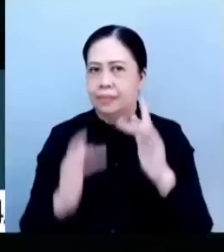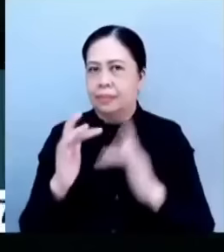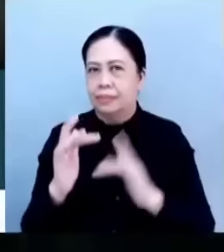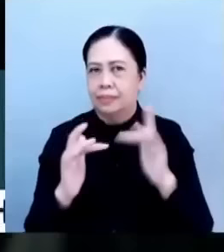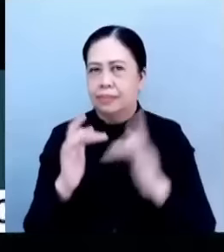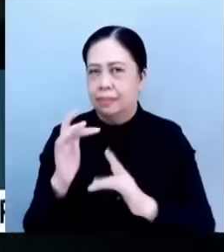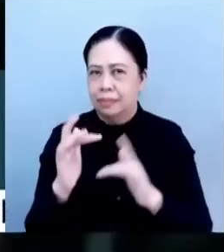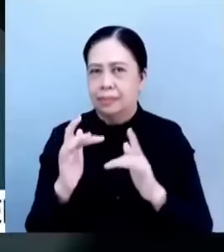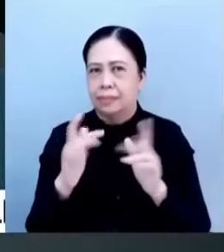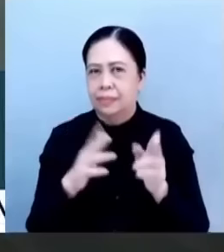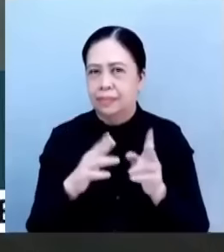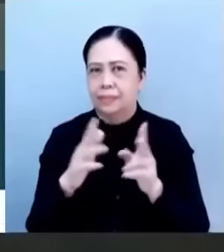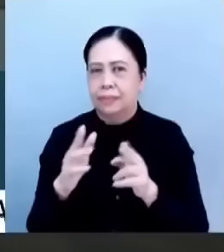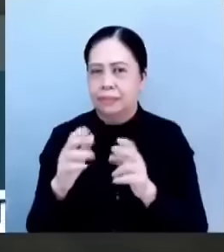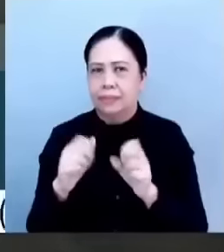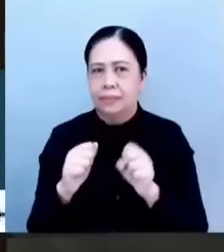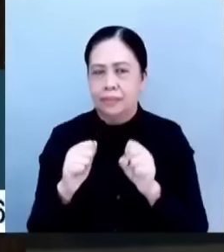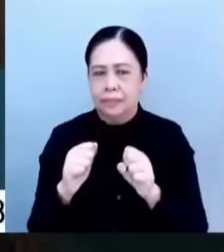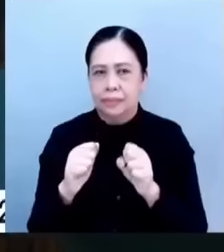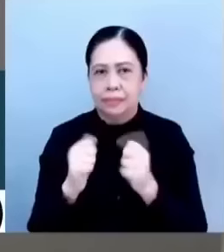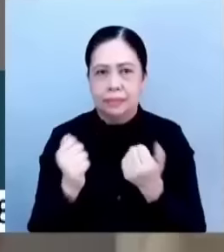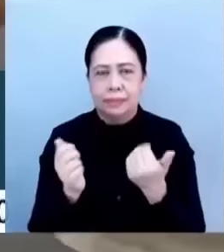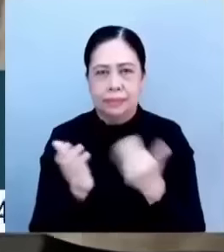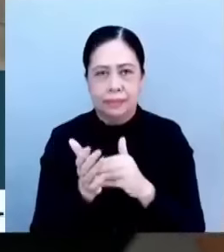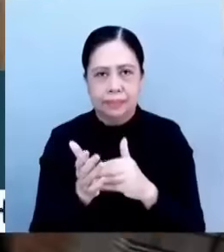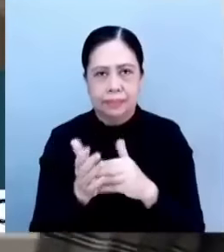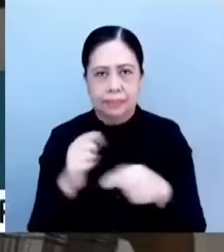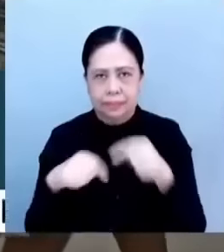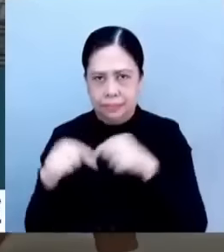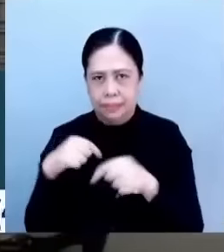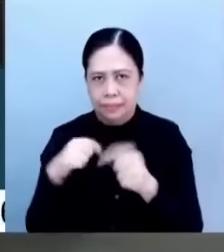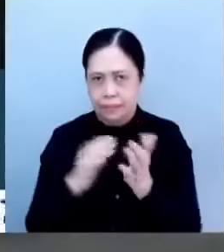choppy. Can you say that again, please?